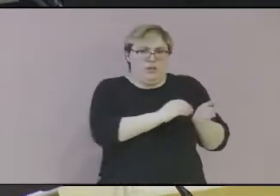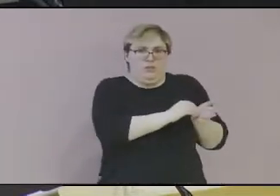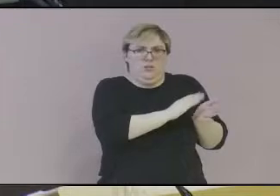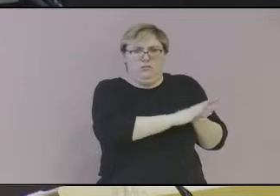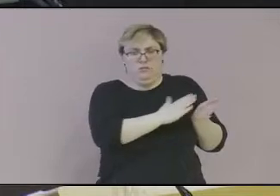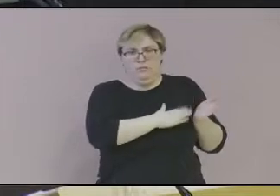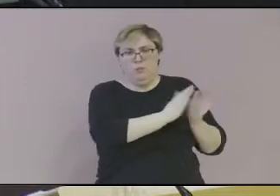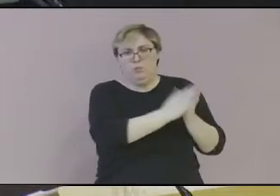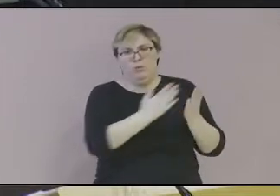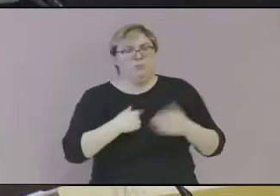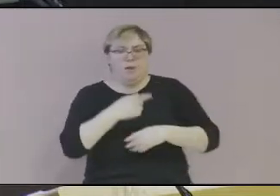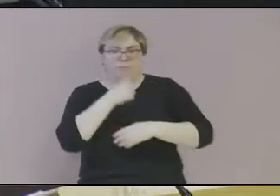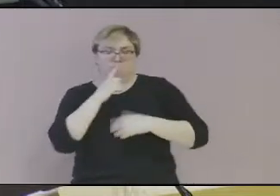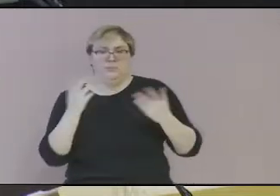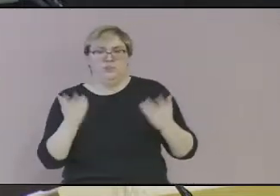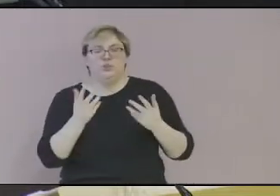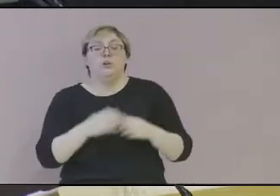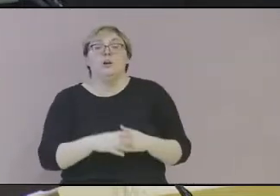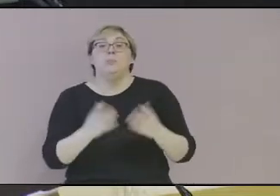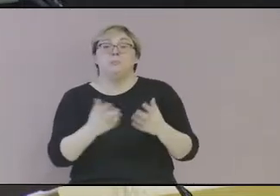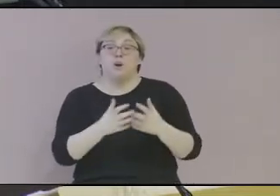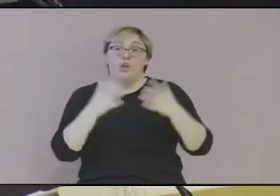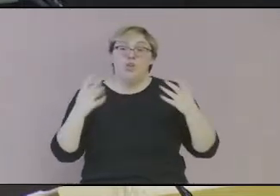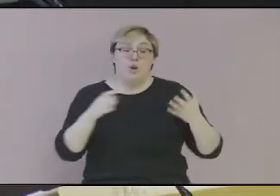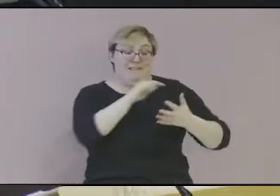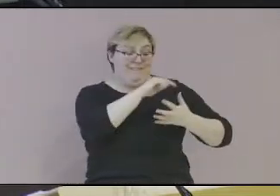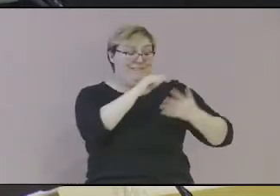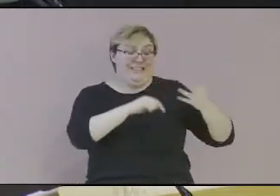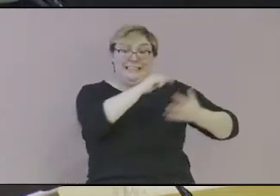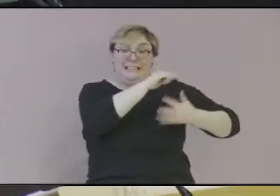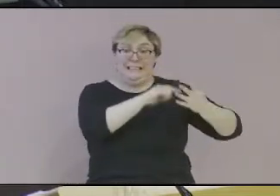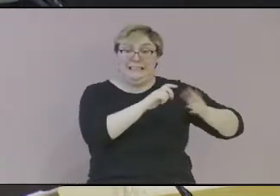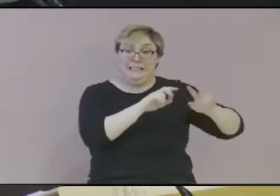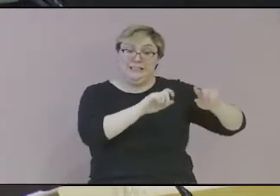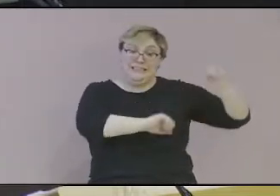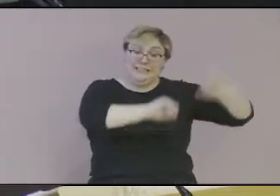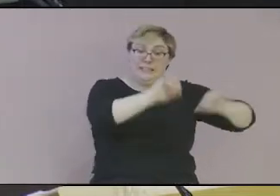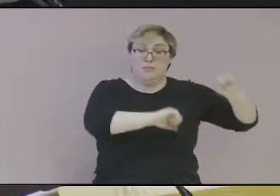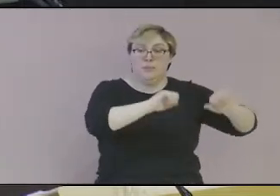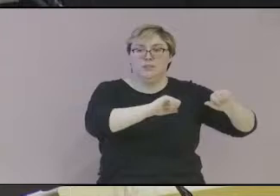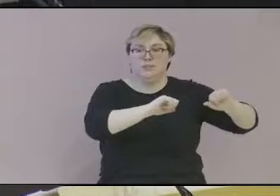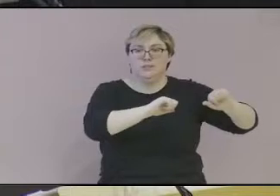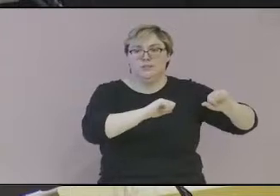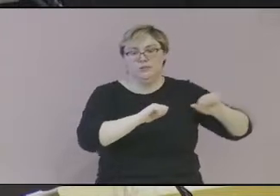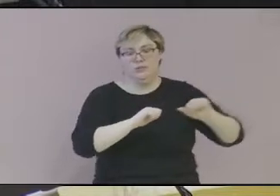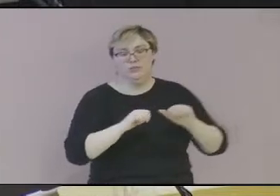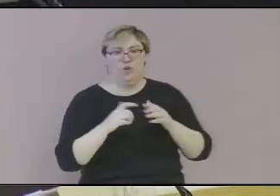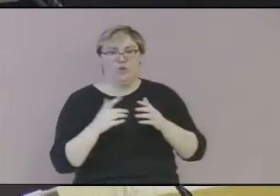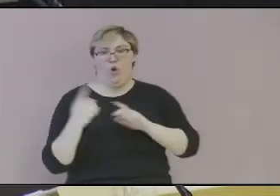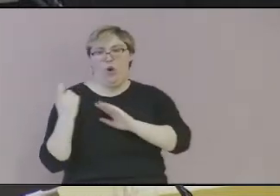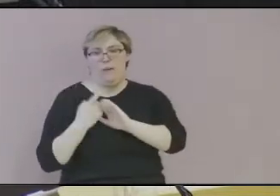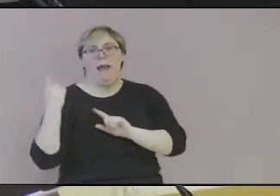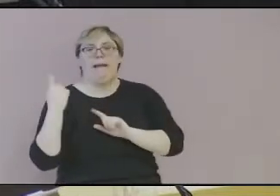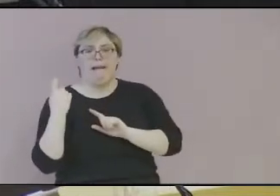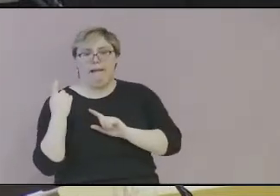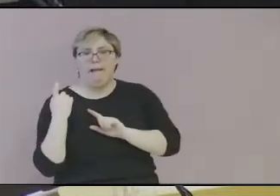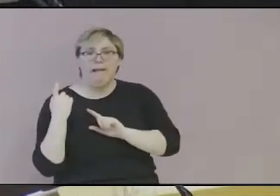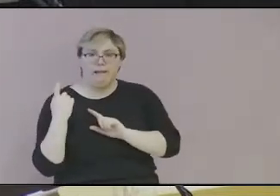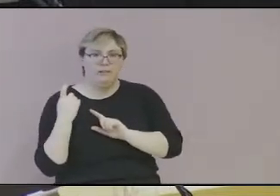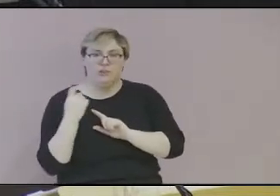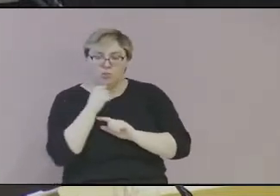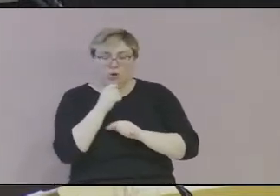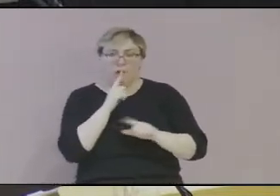being automated now, which maybe would be a problem for the more flexible, fine-grained systems